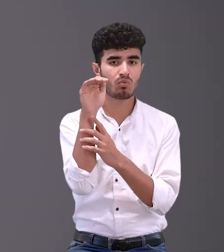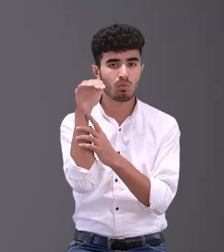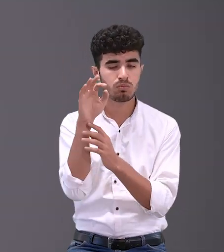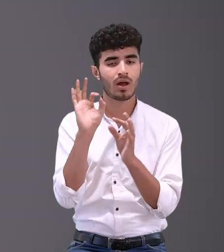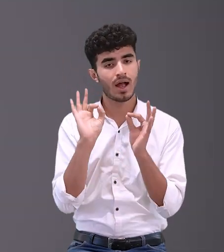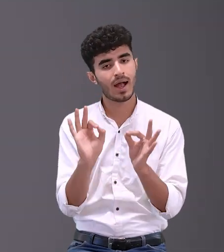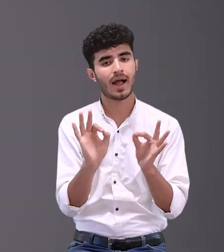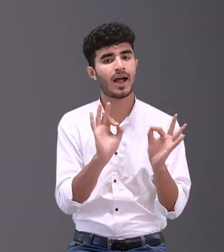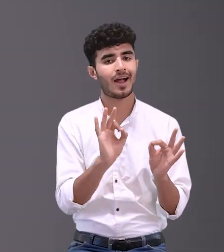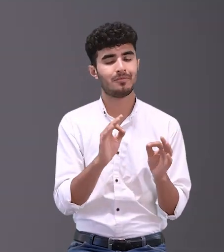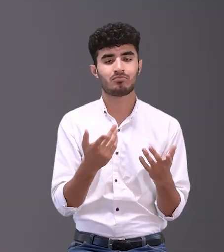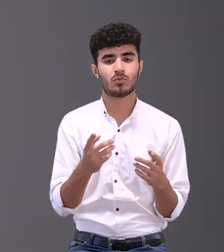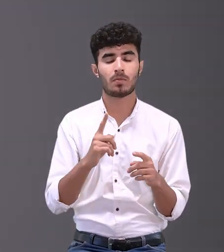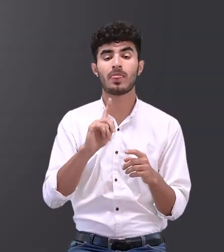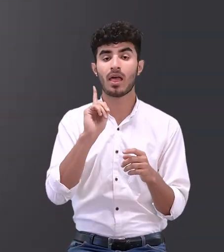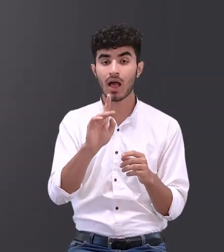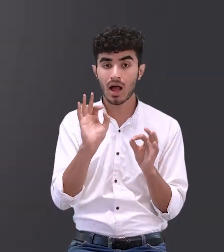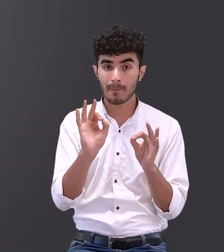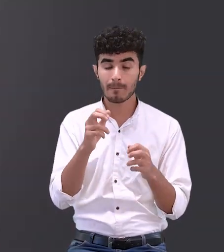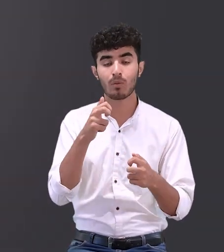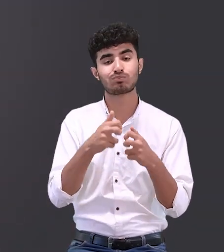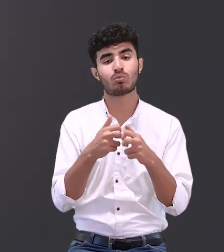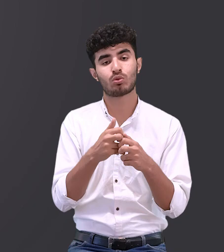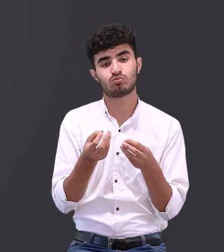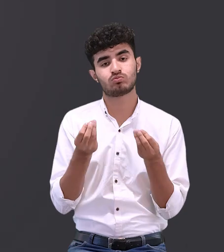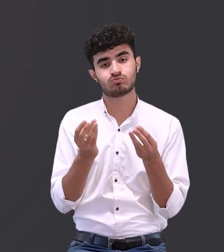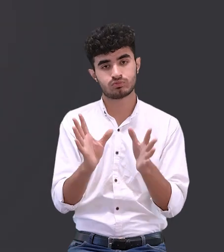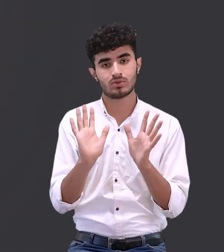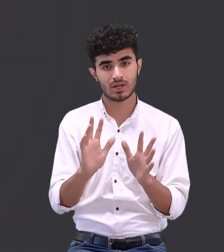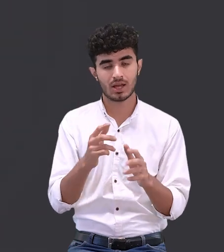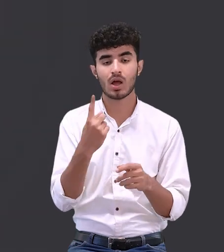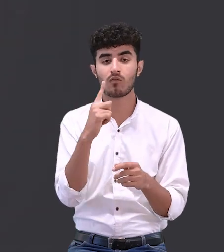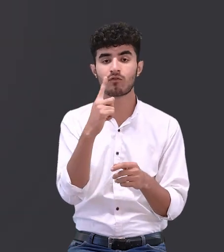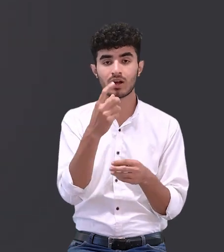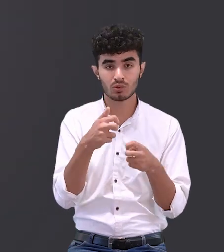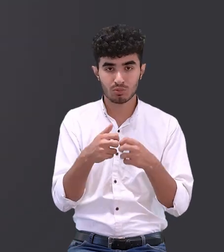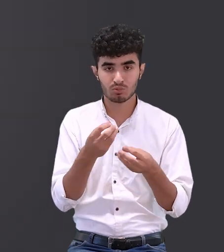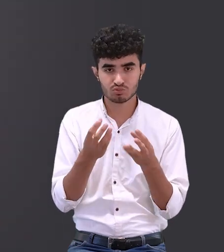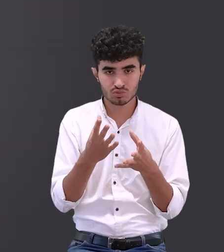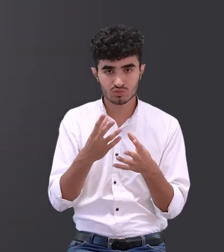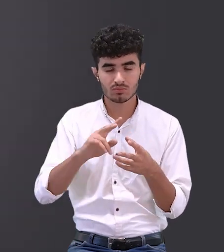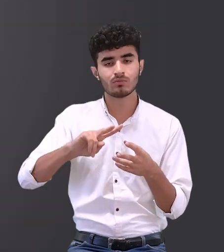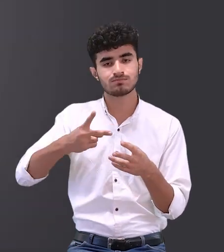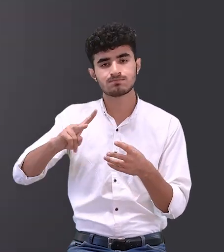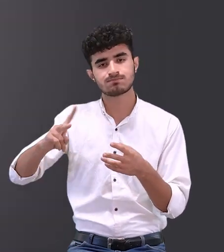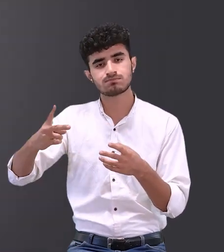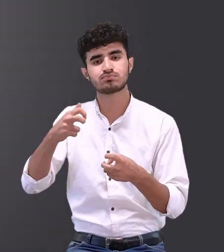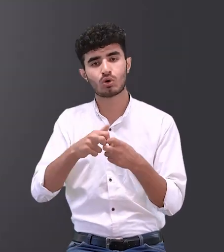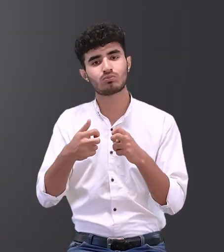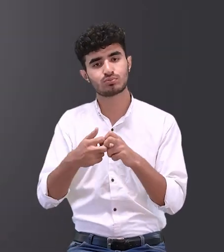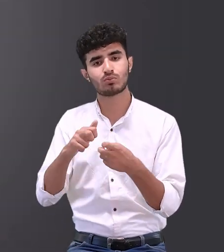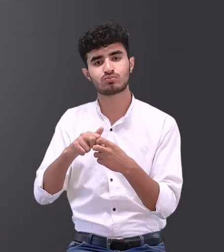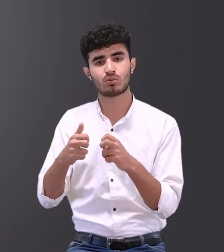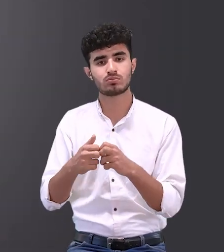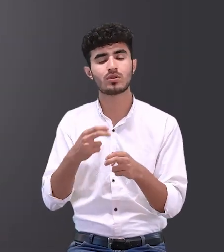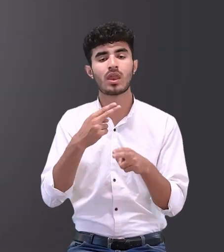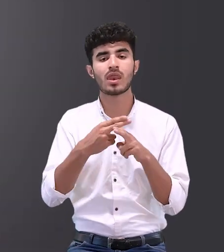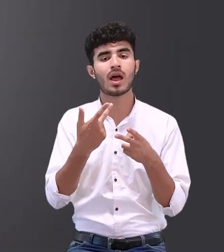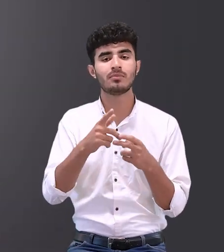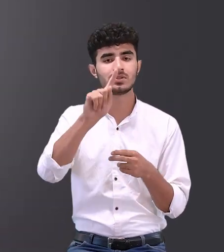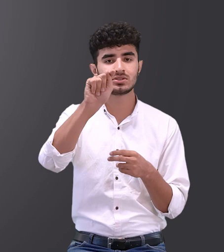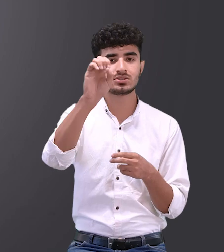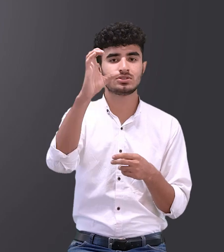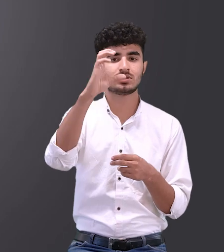develops a problem which is very common and leads to so many other problems, and that's technique. Technique